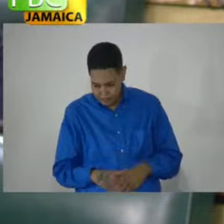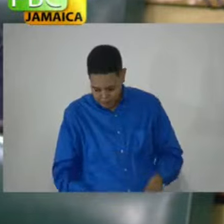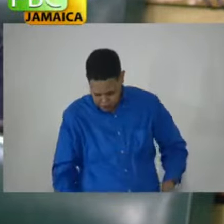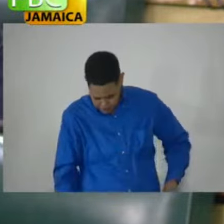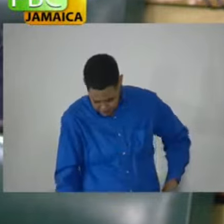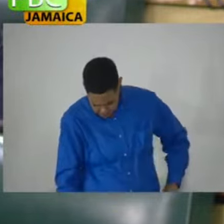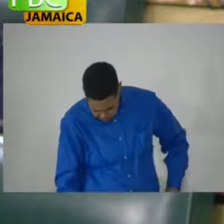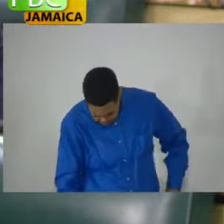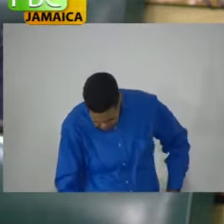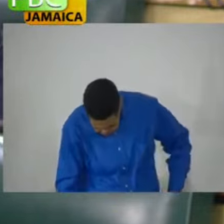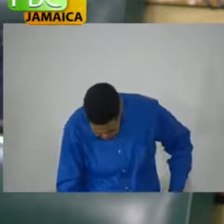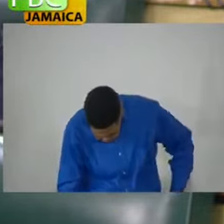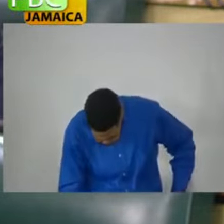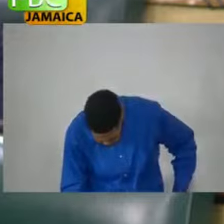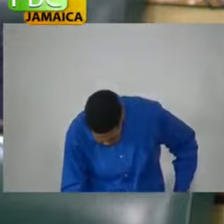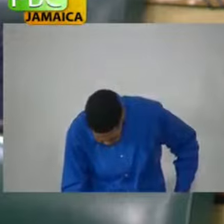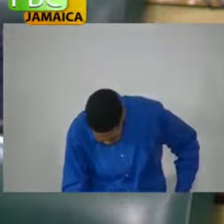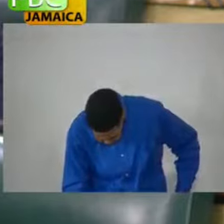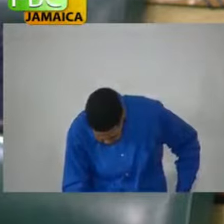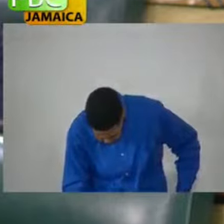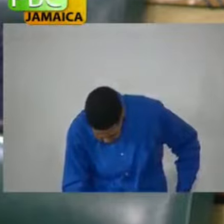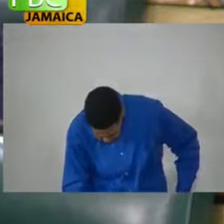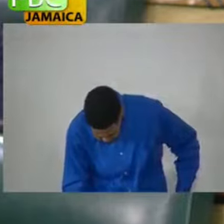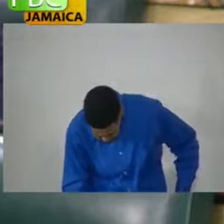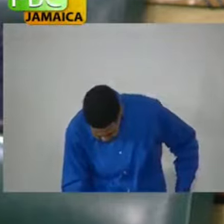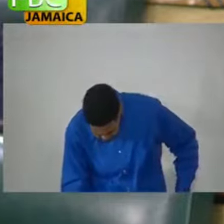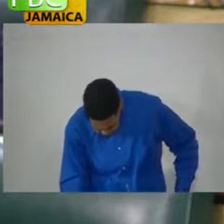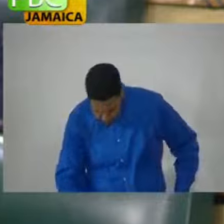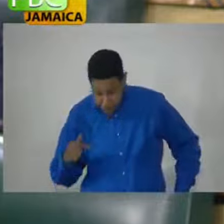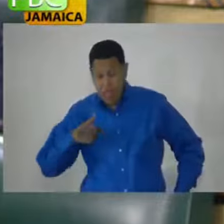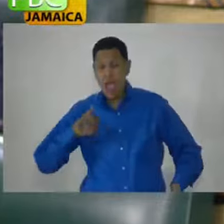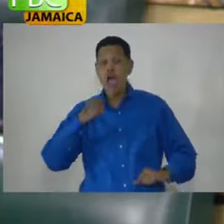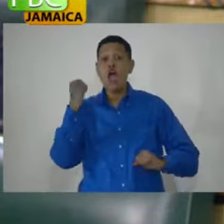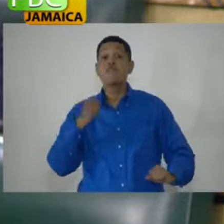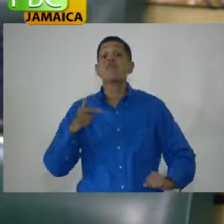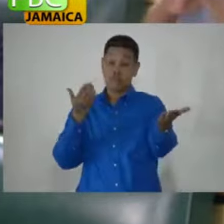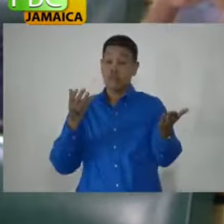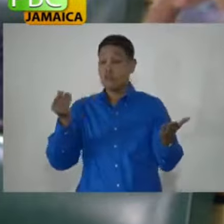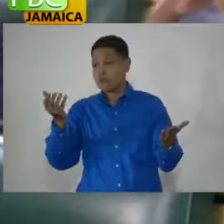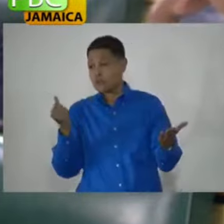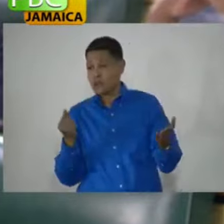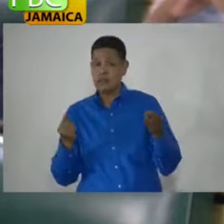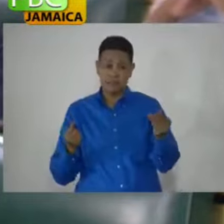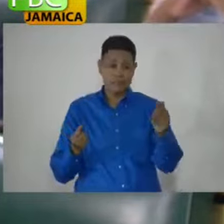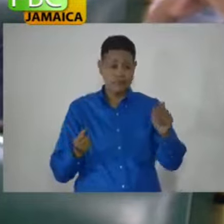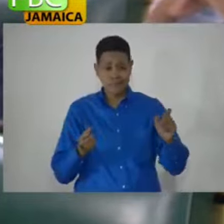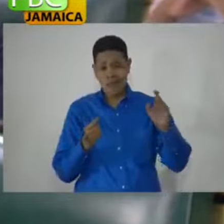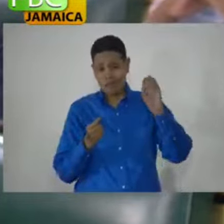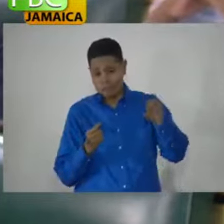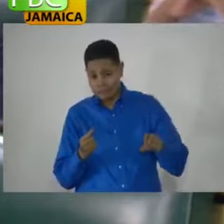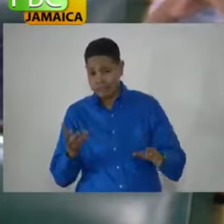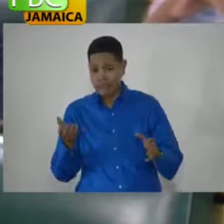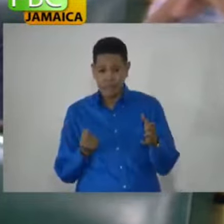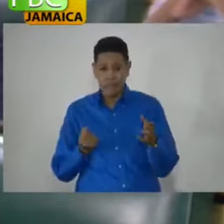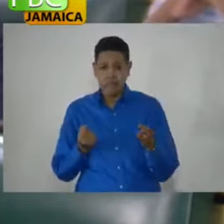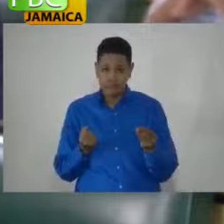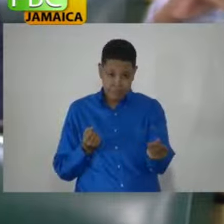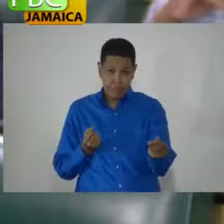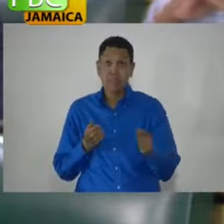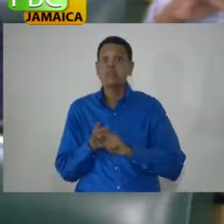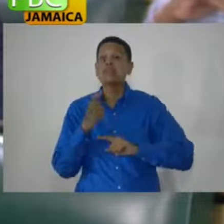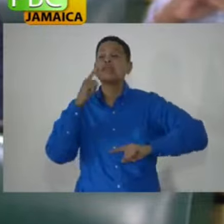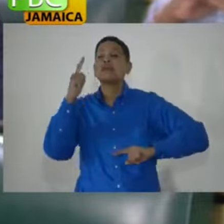I confirm that this budget that has been presented is designed to build a